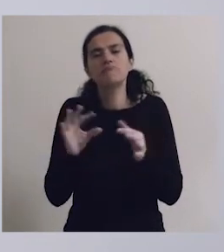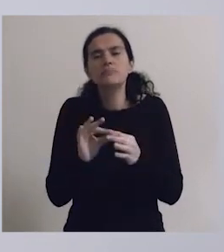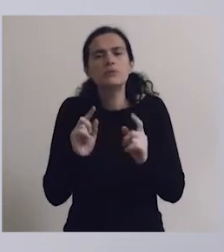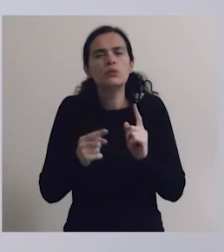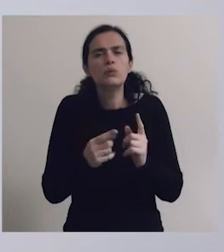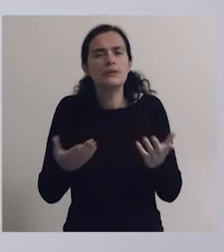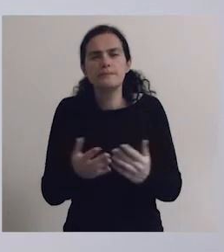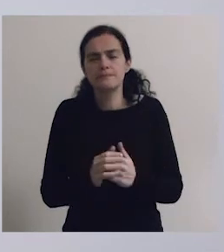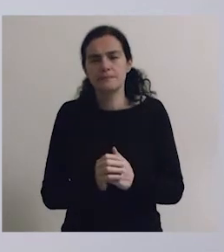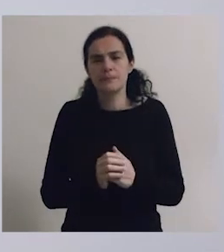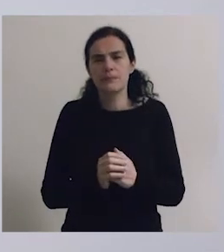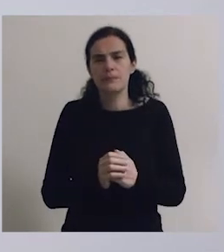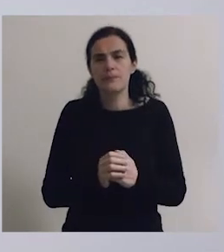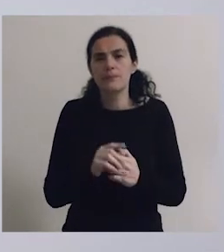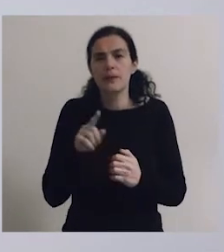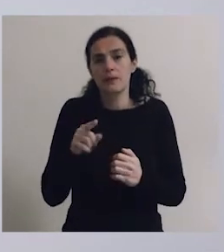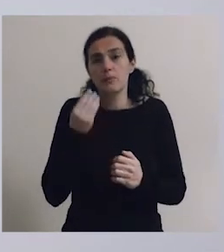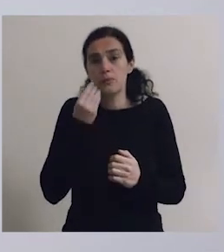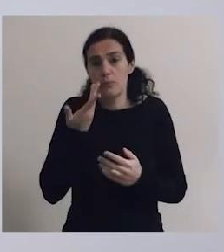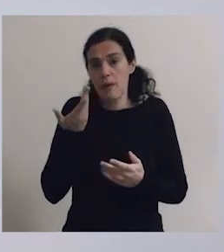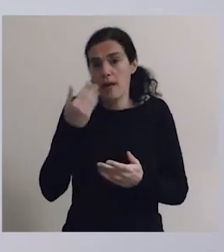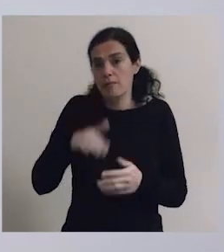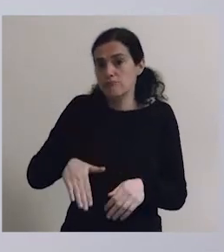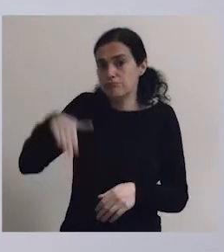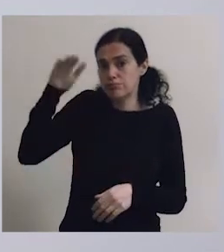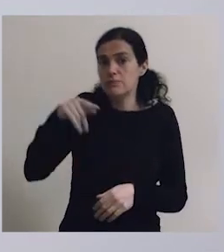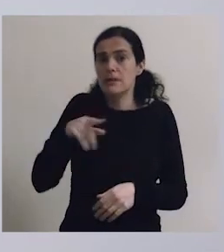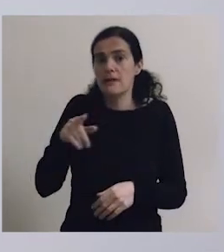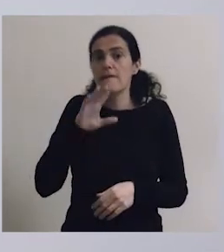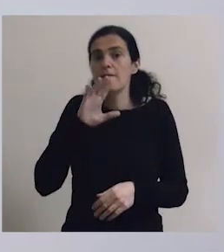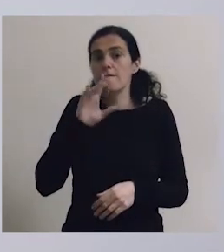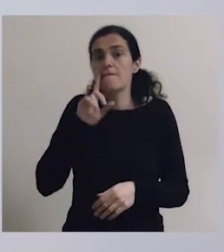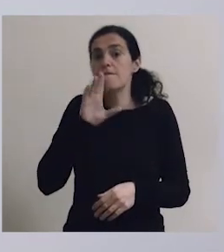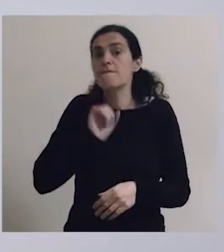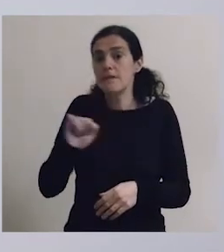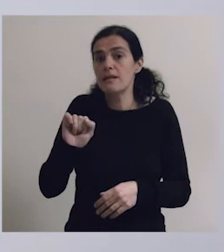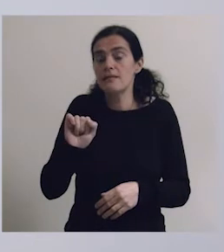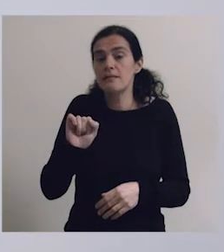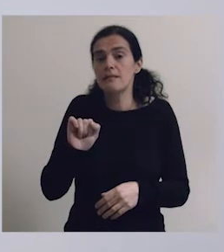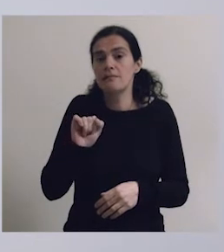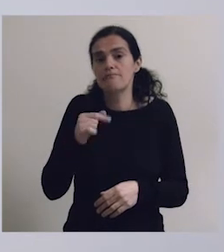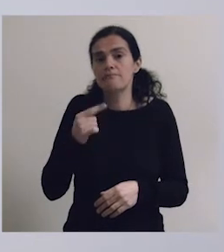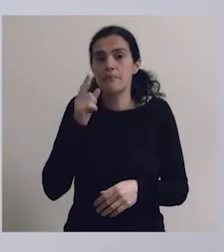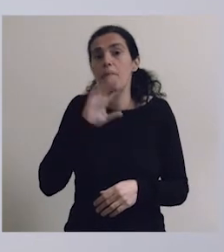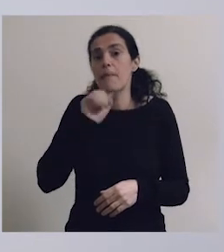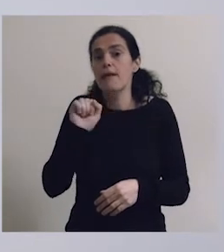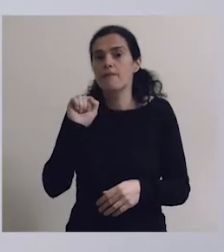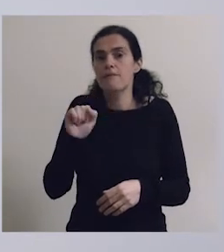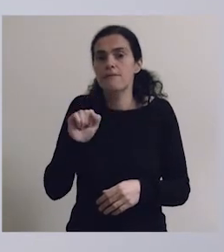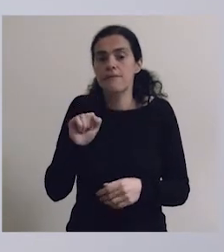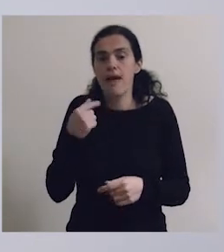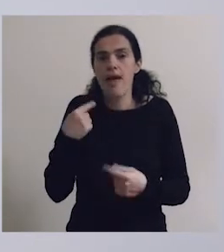might be connected to also her own upbringing. She is the daughter of a very famous,